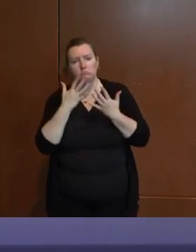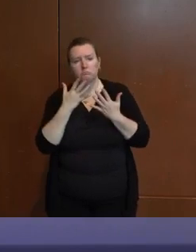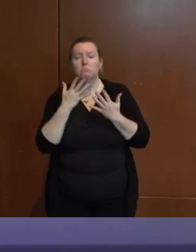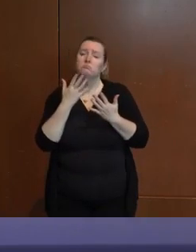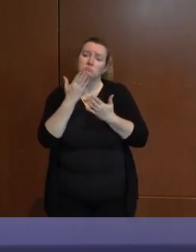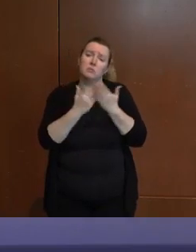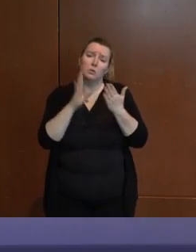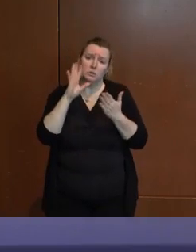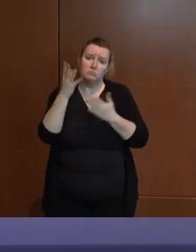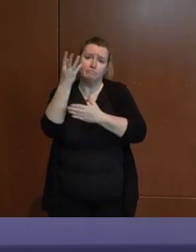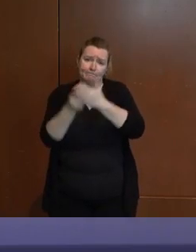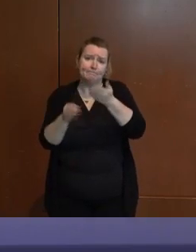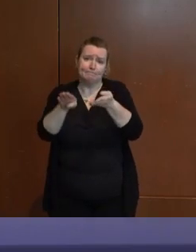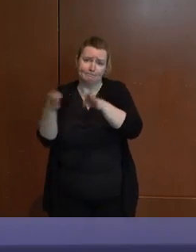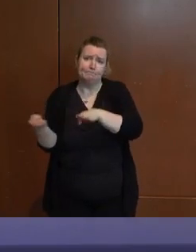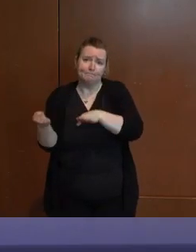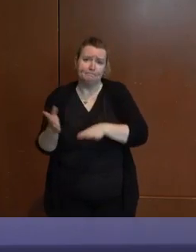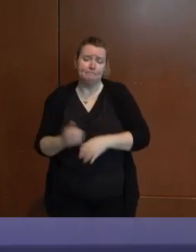Paul.